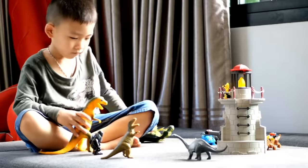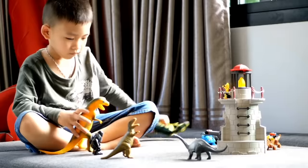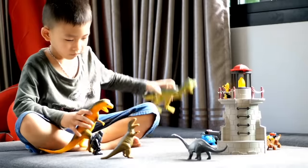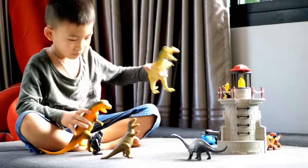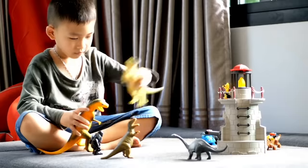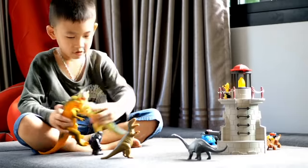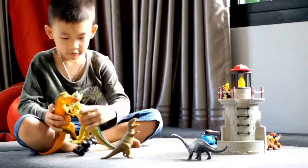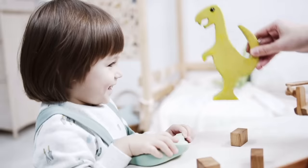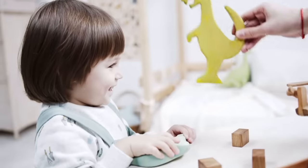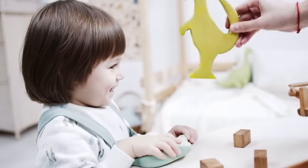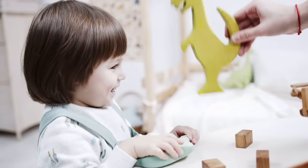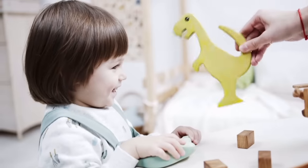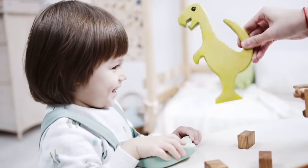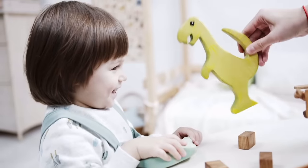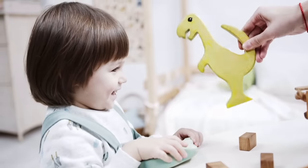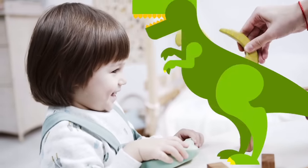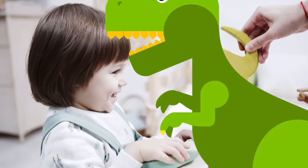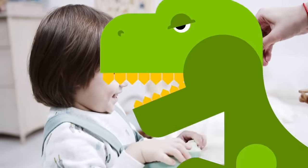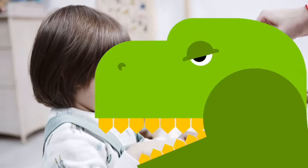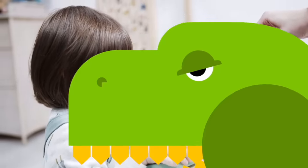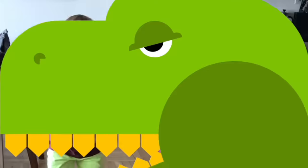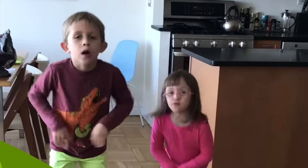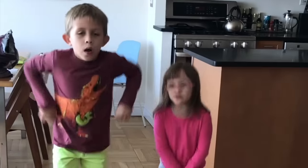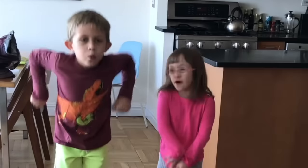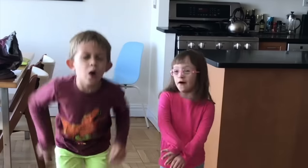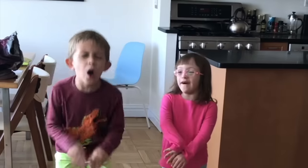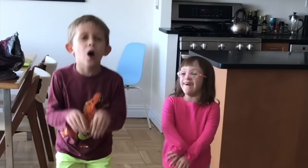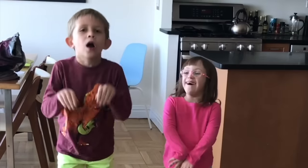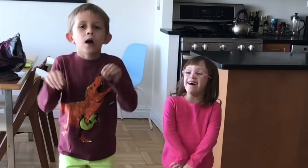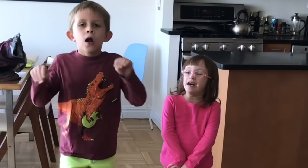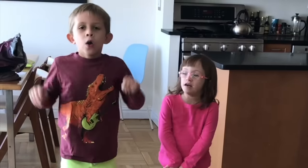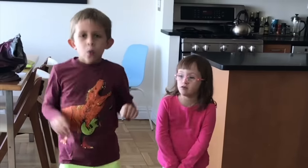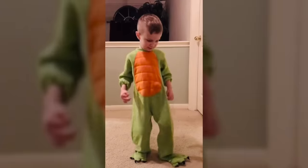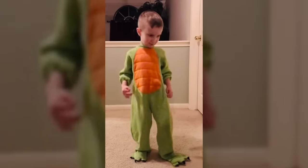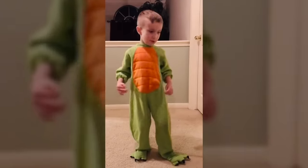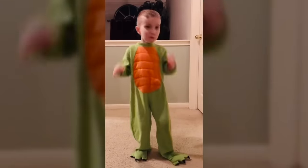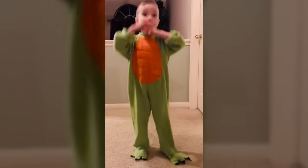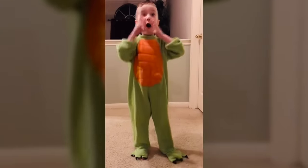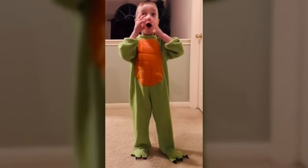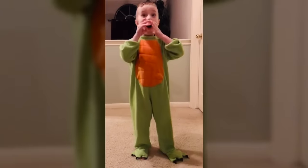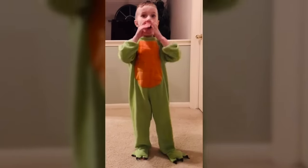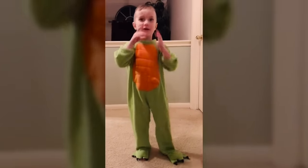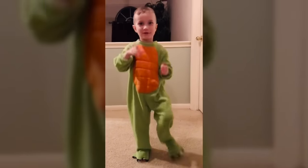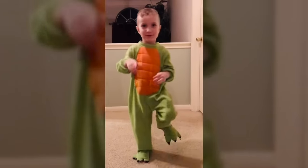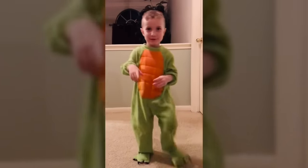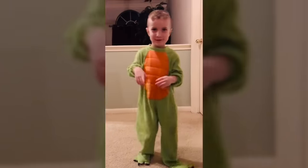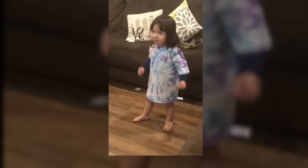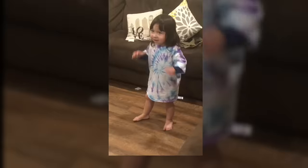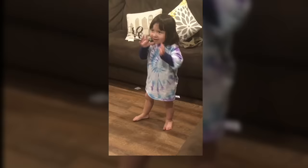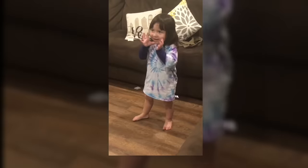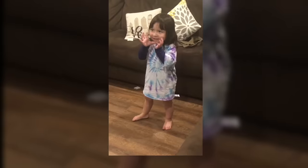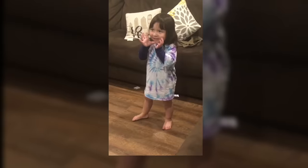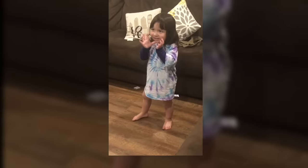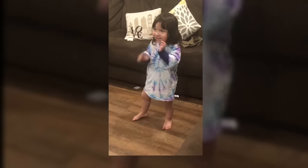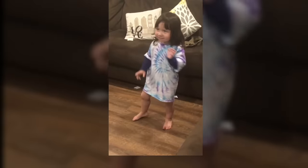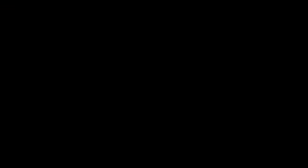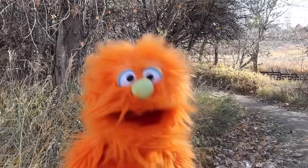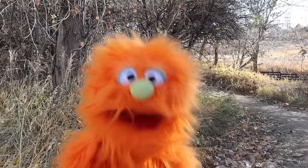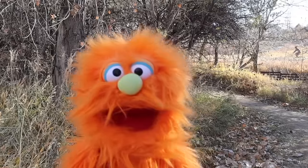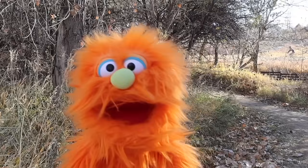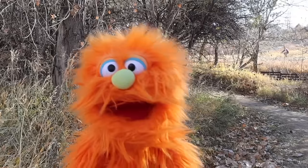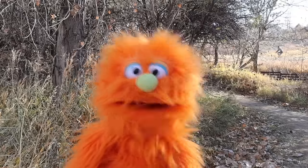Now pretend you're a T-Rex and let out a roar. Let out a roar. Let out a